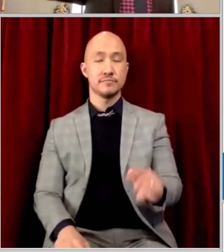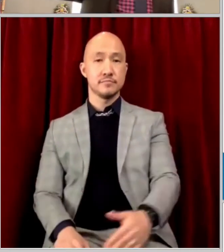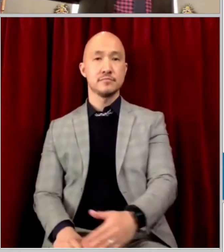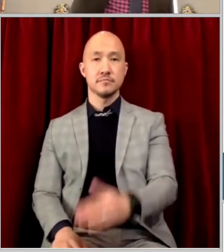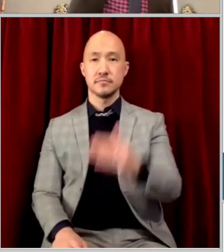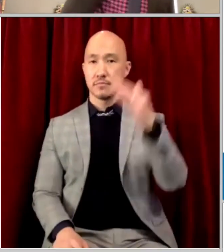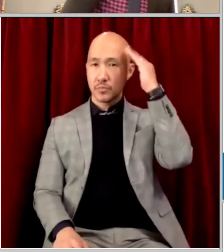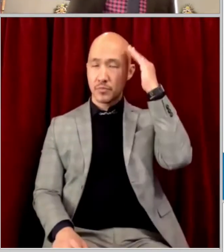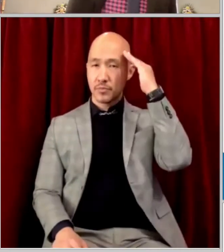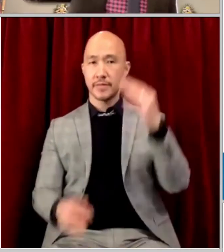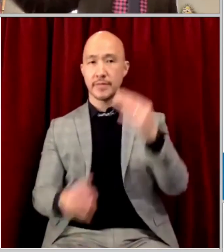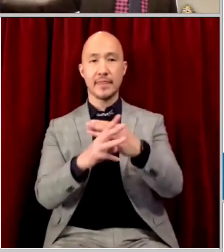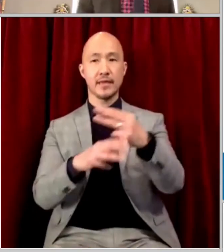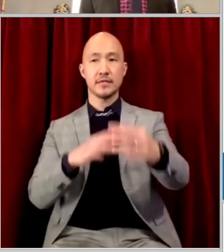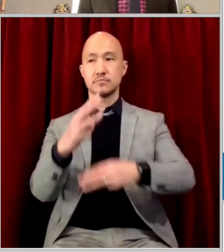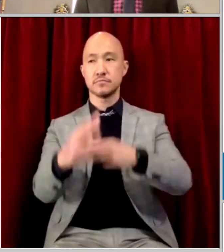a